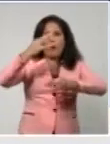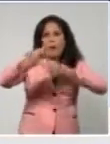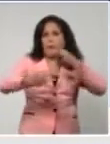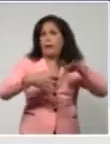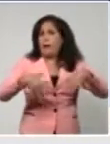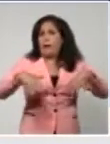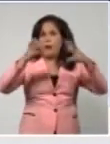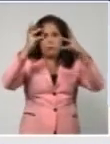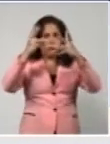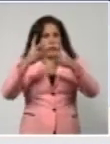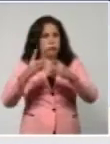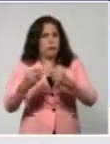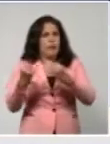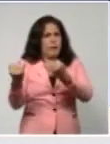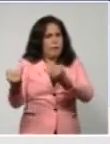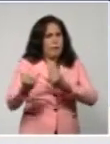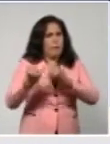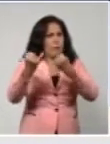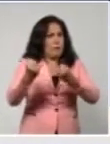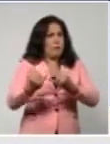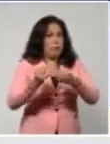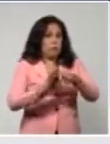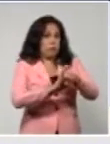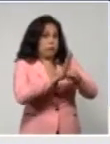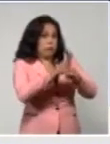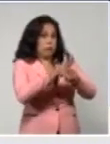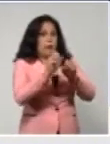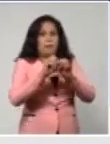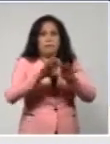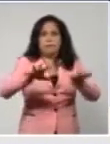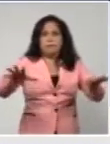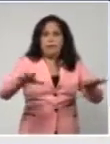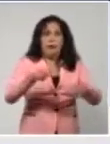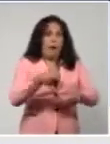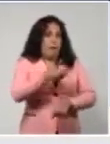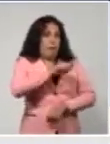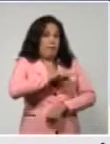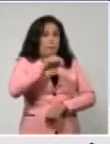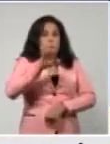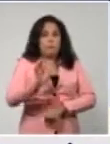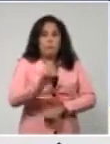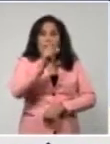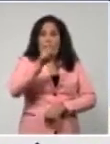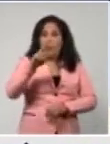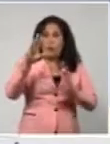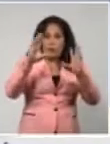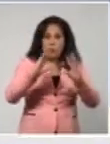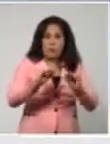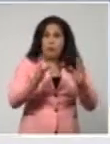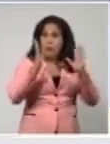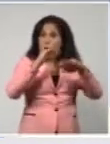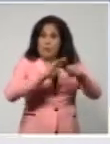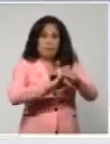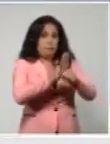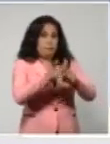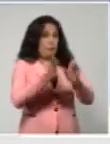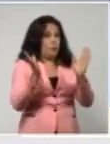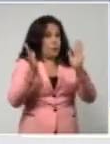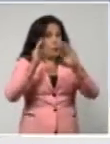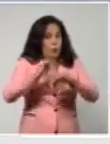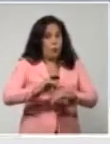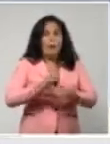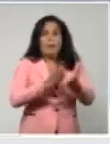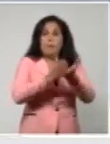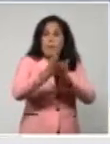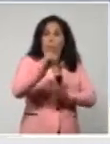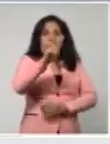provinces. Given that no new cases were reported today, I'm going to review the statistics of the pandemic